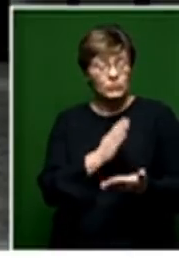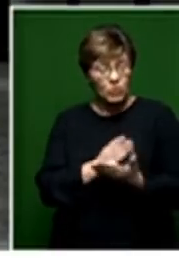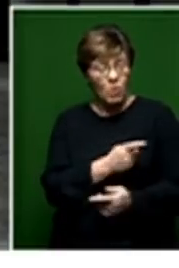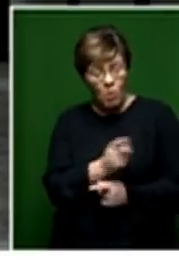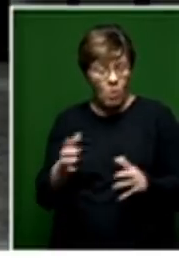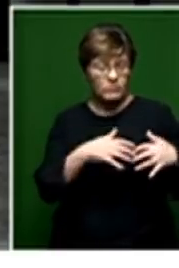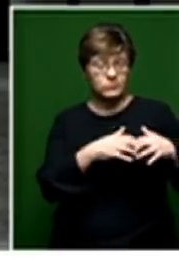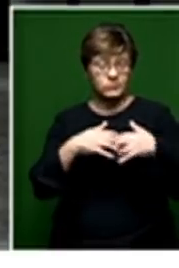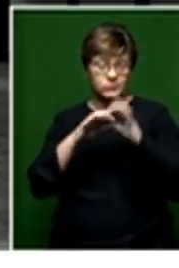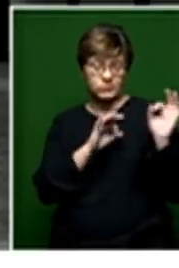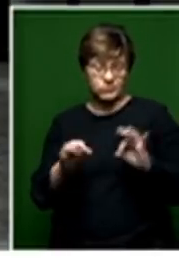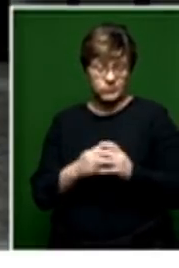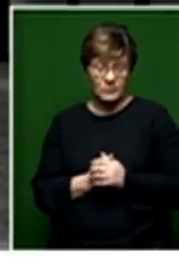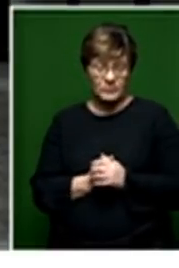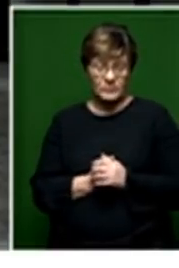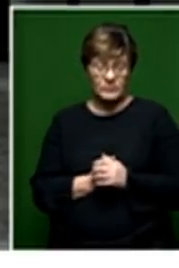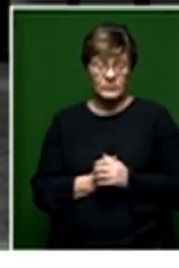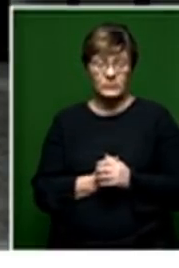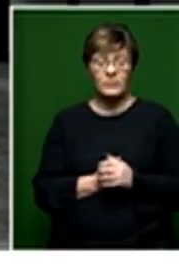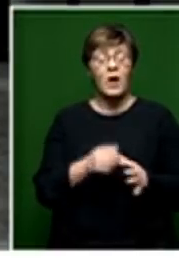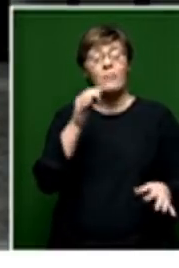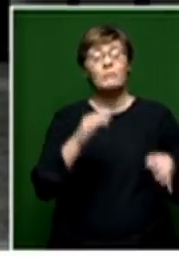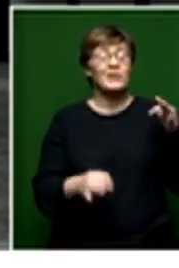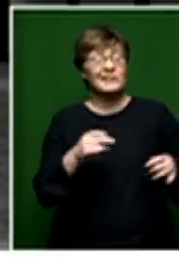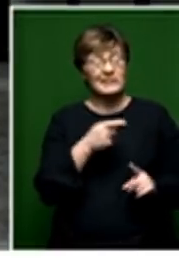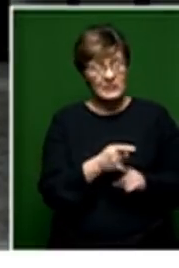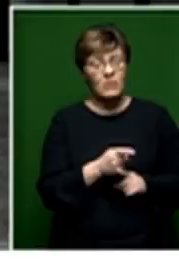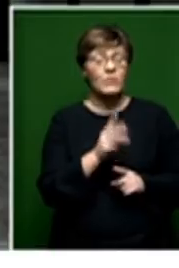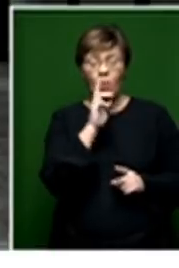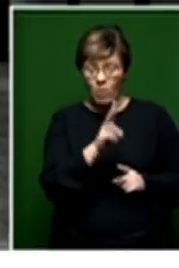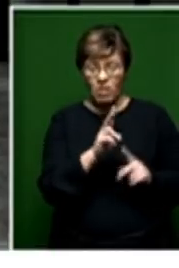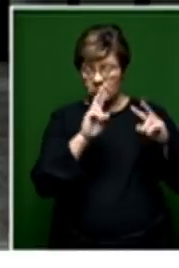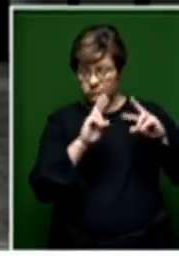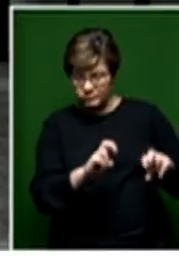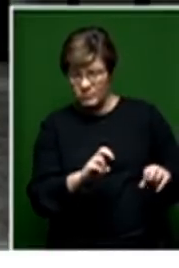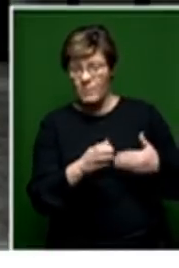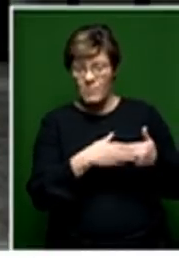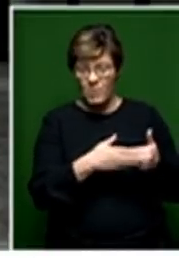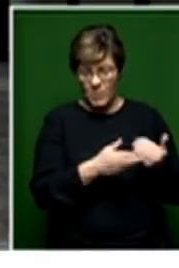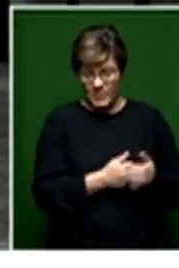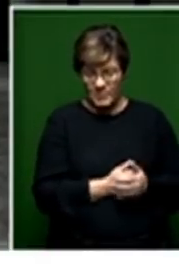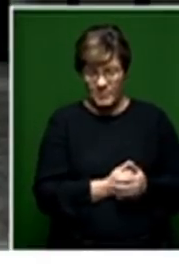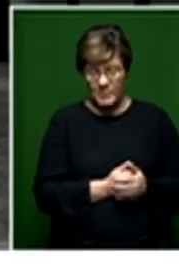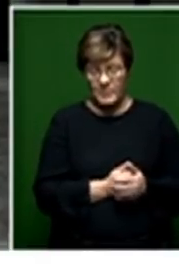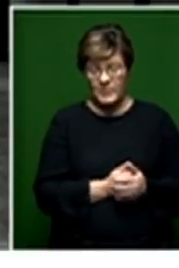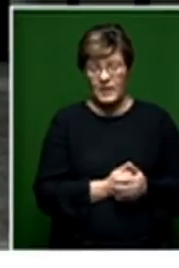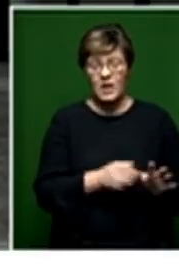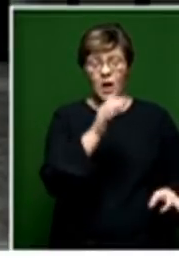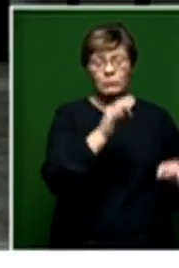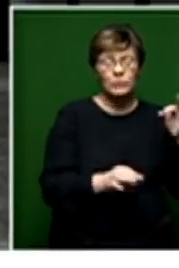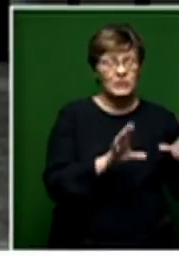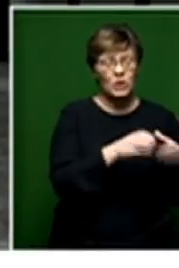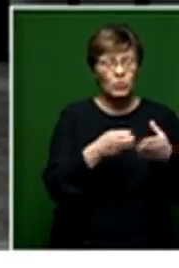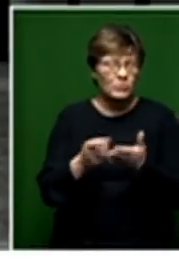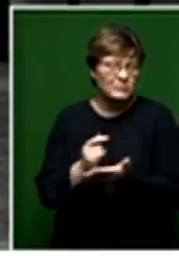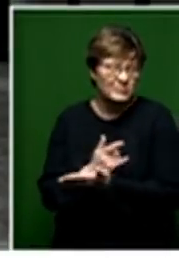is in place. Of course, when it comes to the politics of the day, we are going to be unpacking that as the day goes by. I will be speaking to political